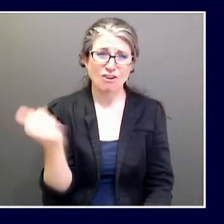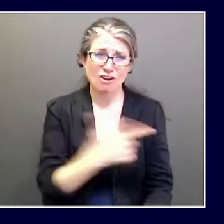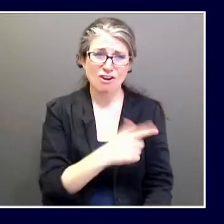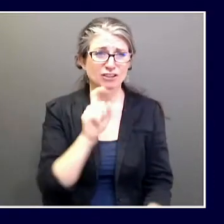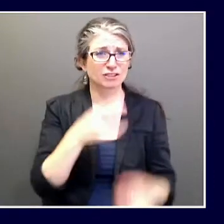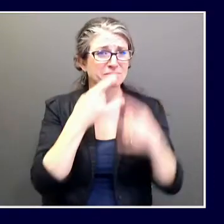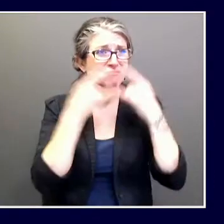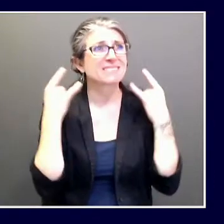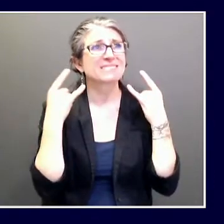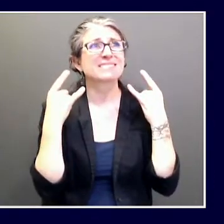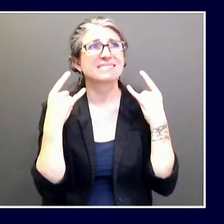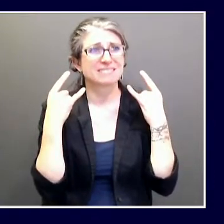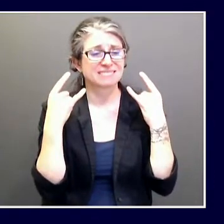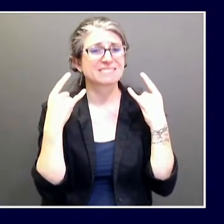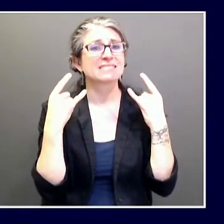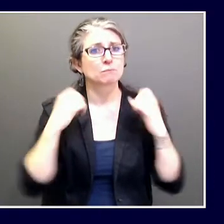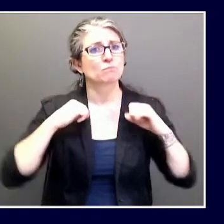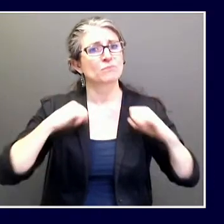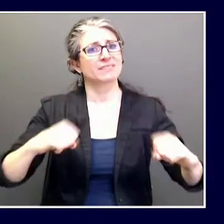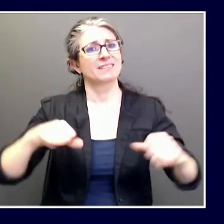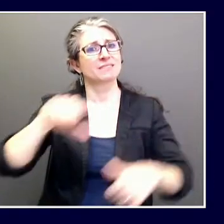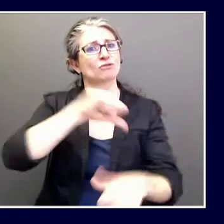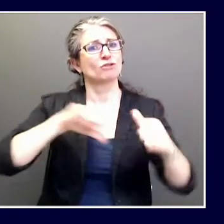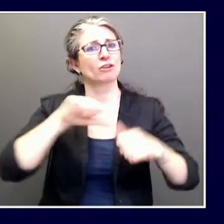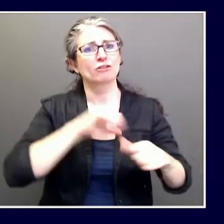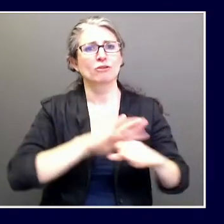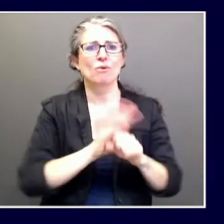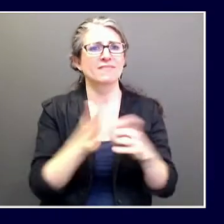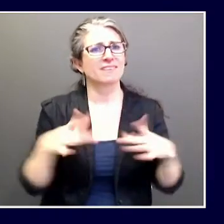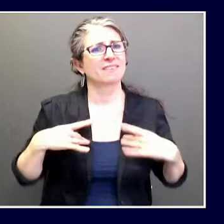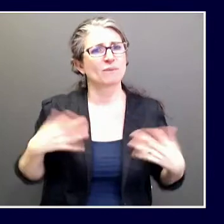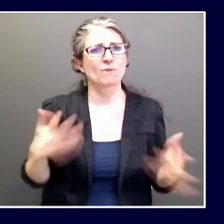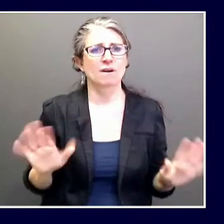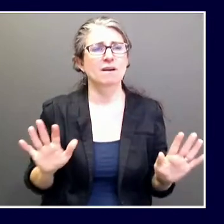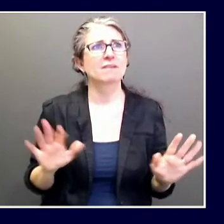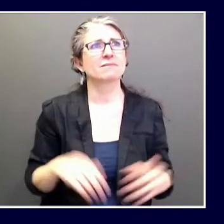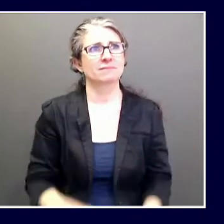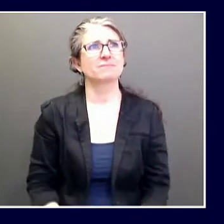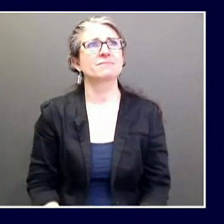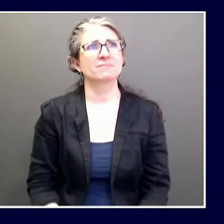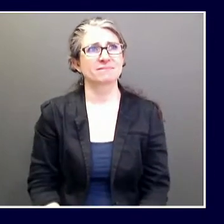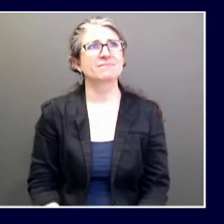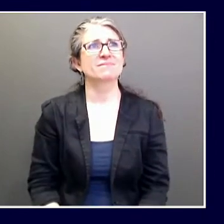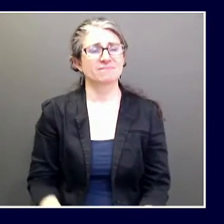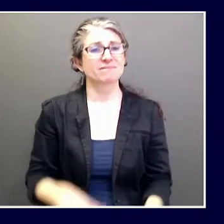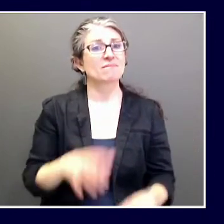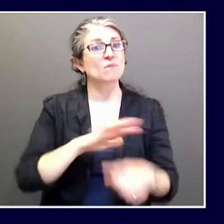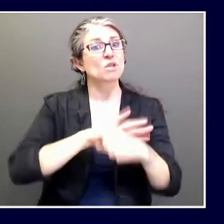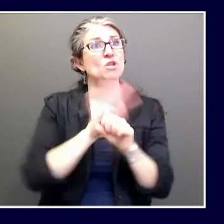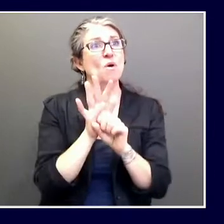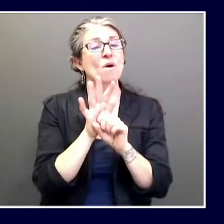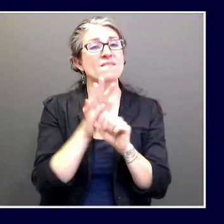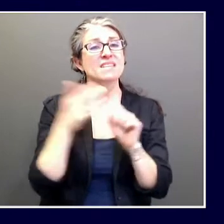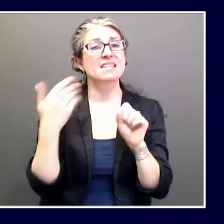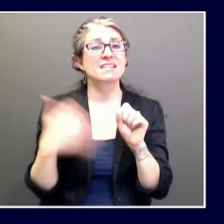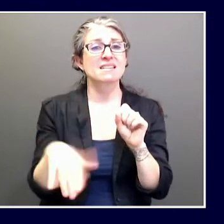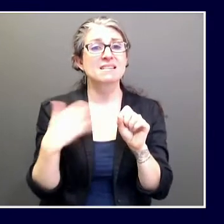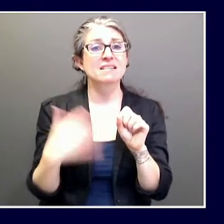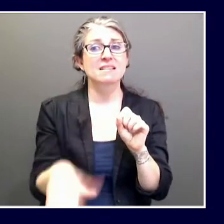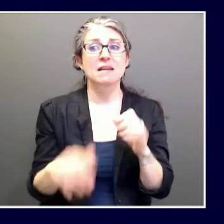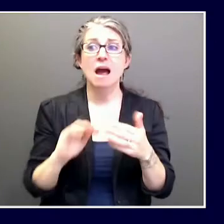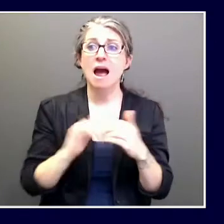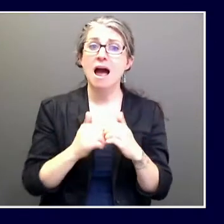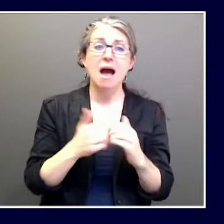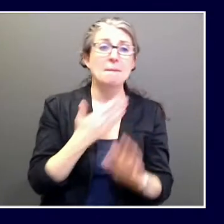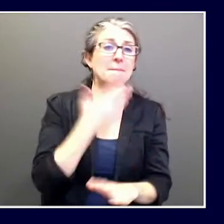COVID-19. But it remains that a COVID-19 vaccine is the best way to prevent somebody from becoming